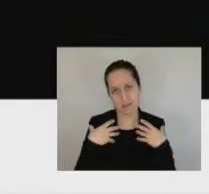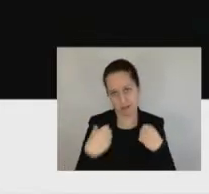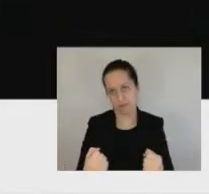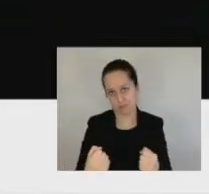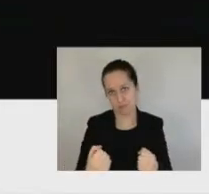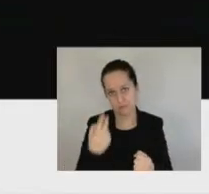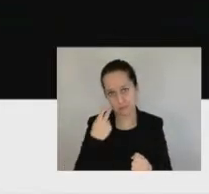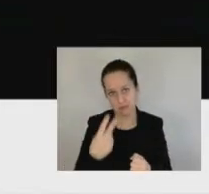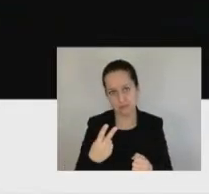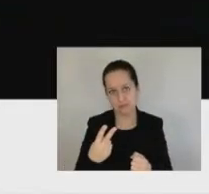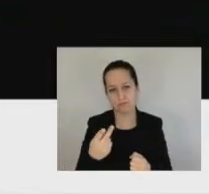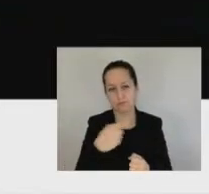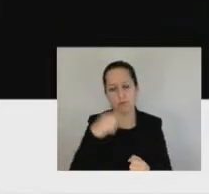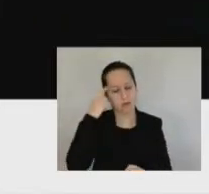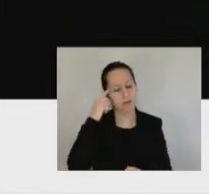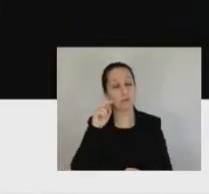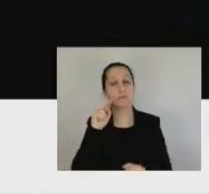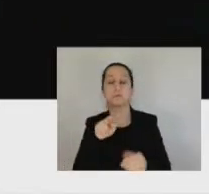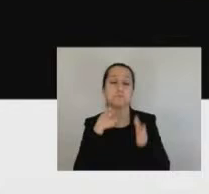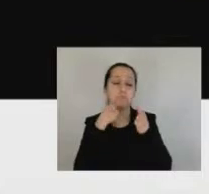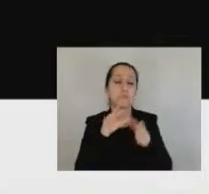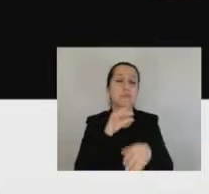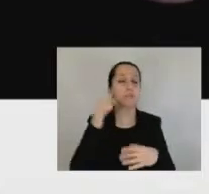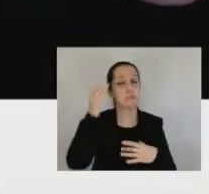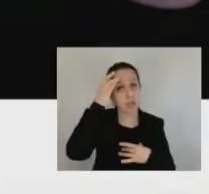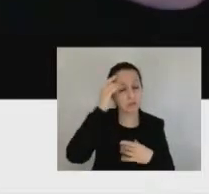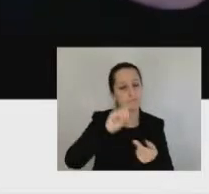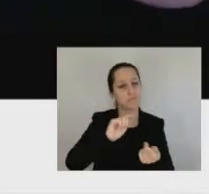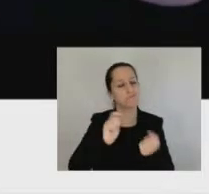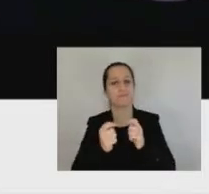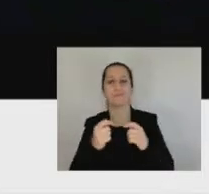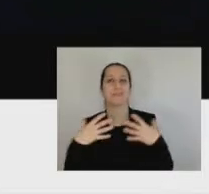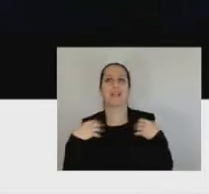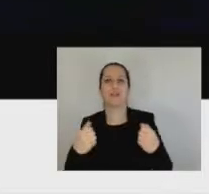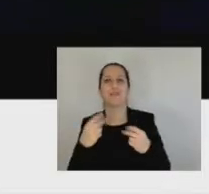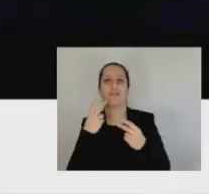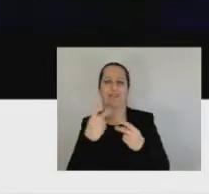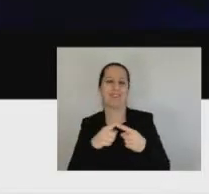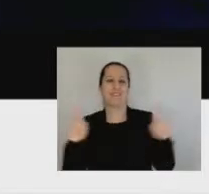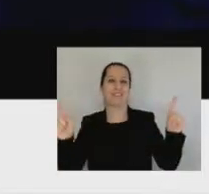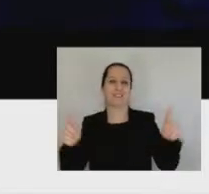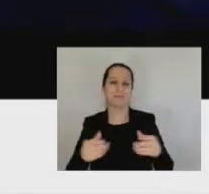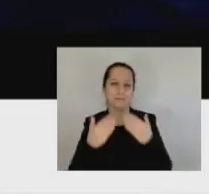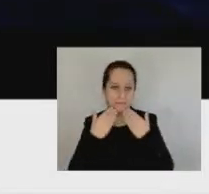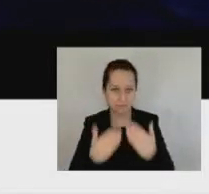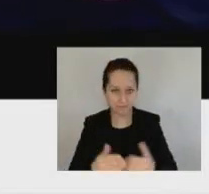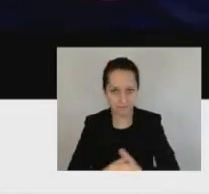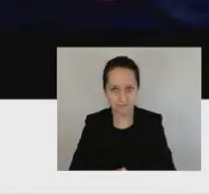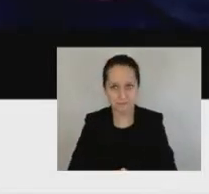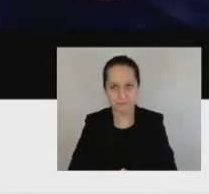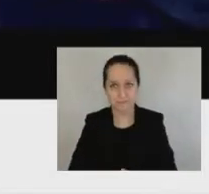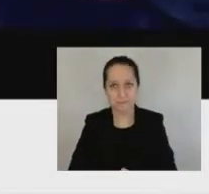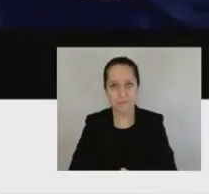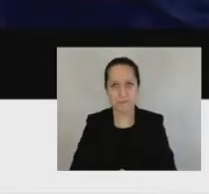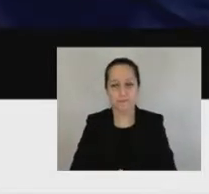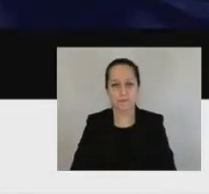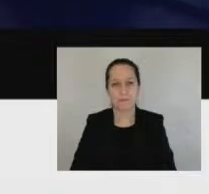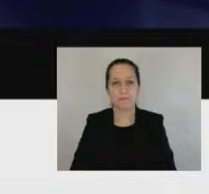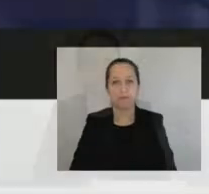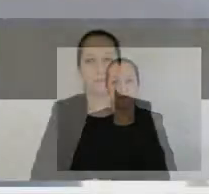but that means that we have to look at the health from a different point of view. Thank you for your attention.